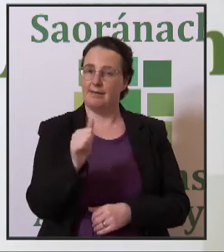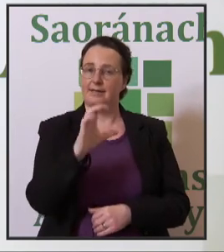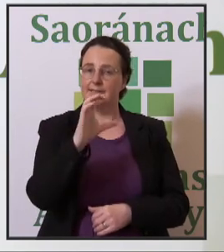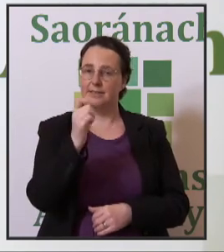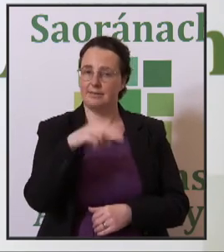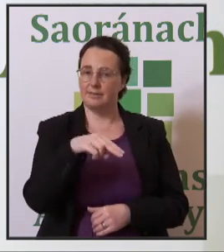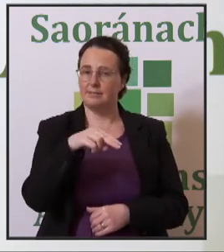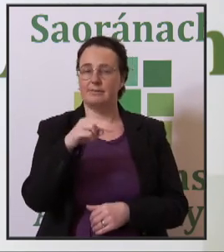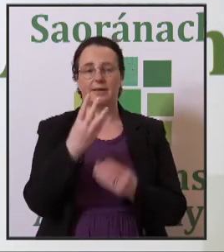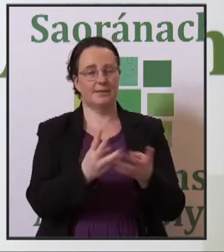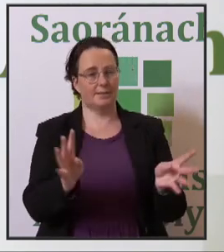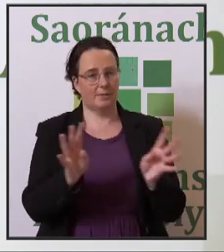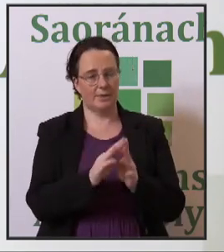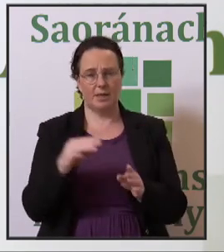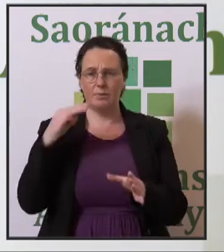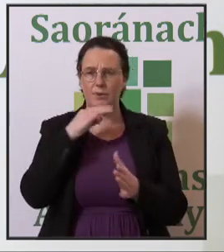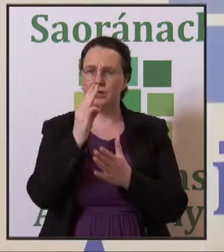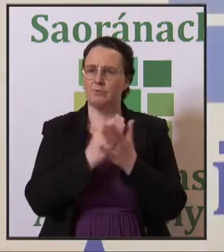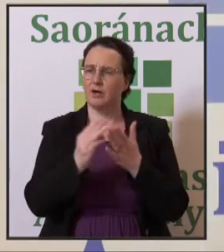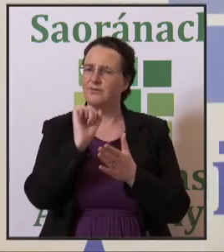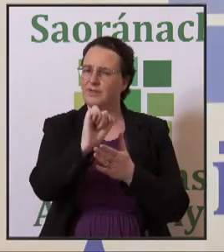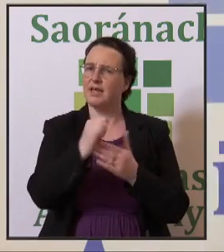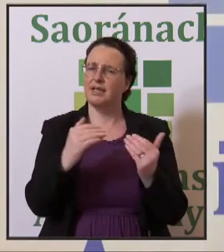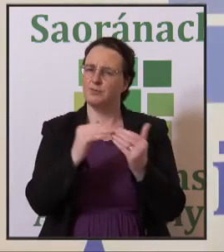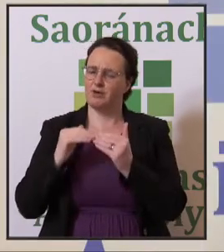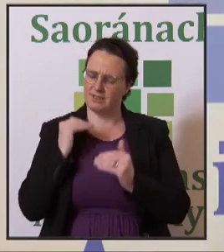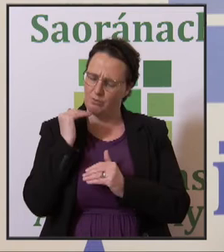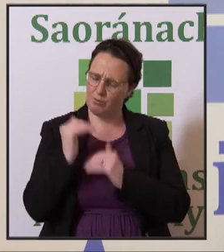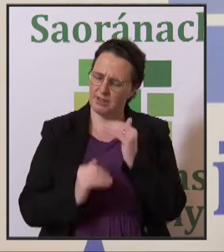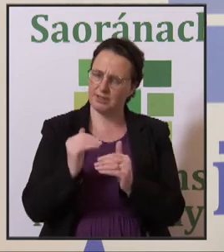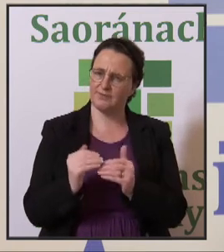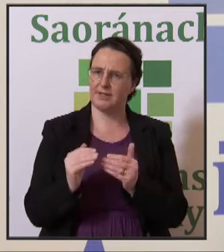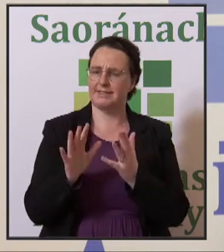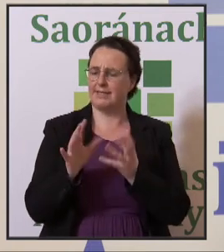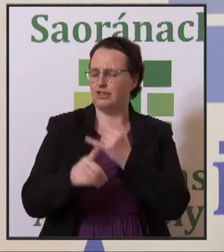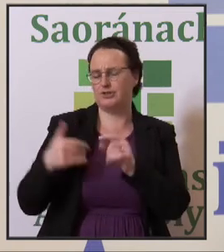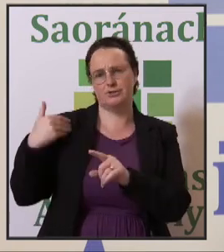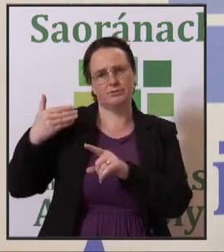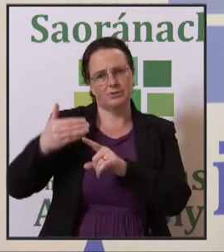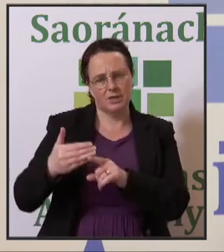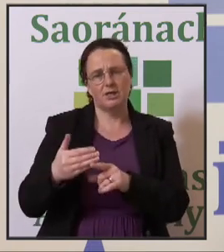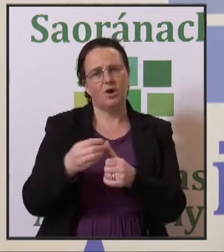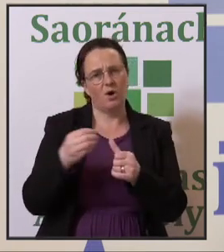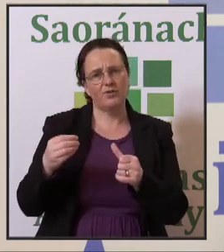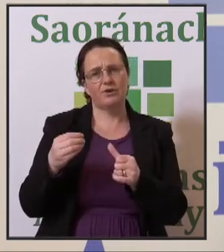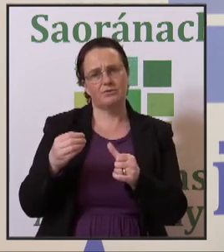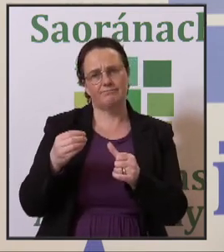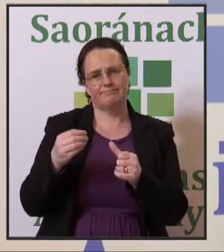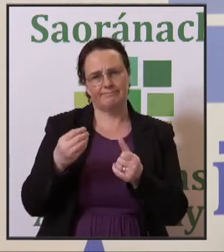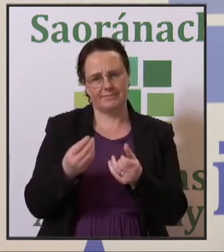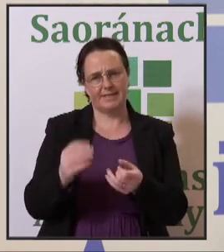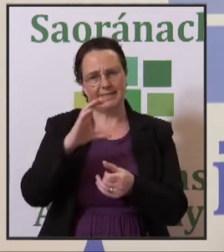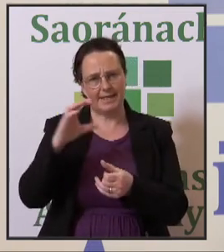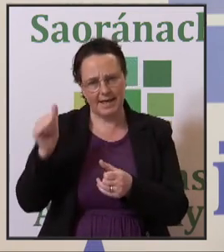important element of the democratic toolkit in the last decade, and previous assemblies have made a serious